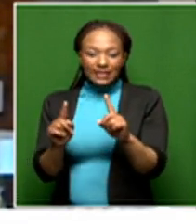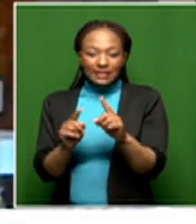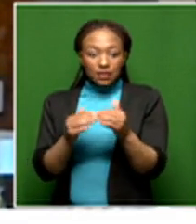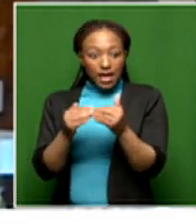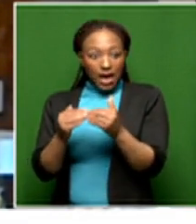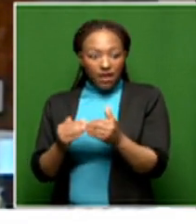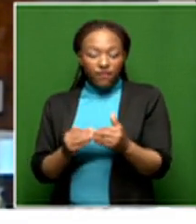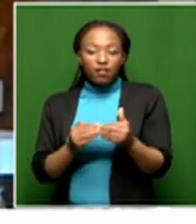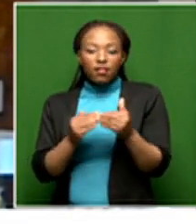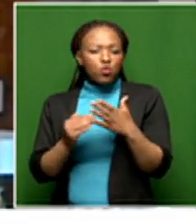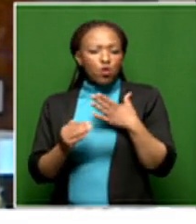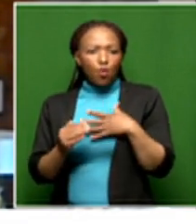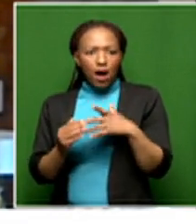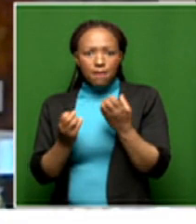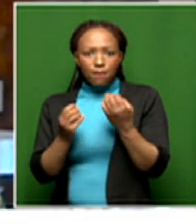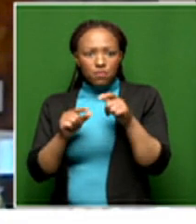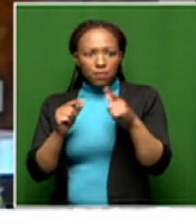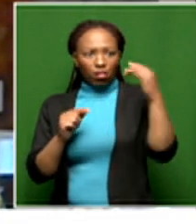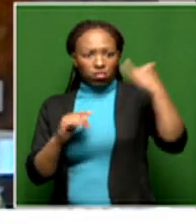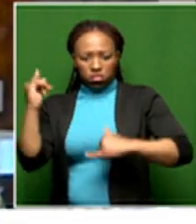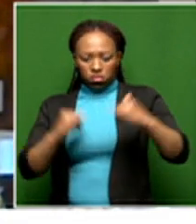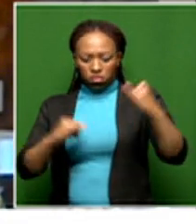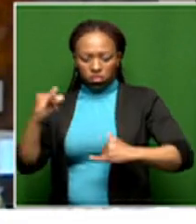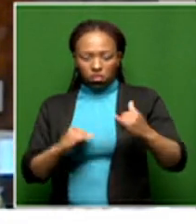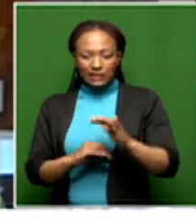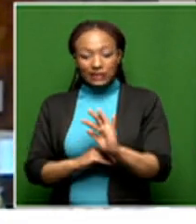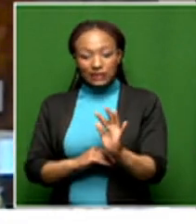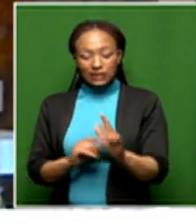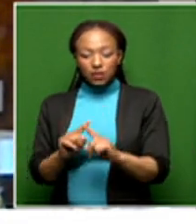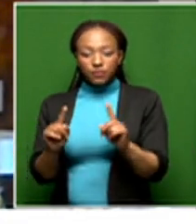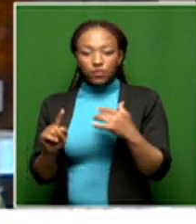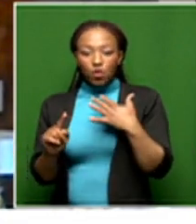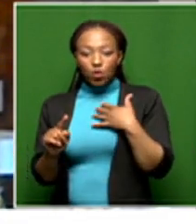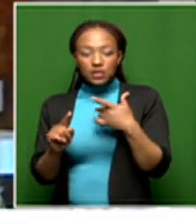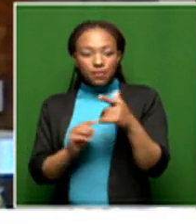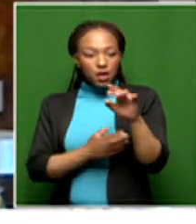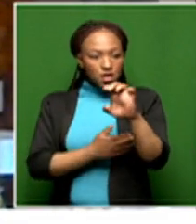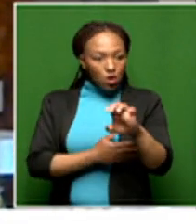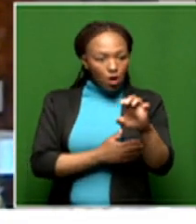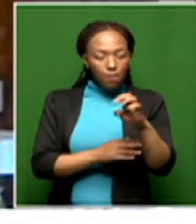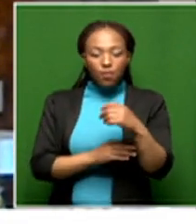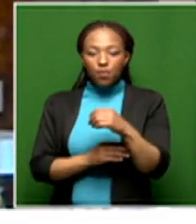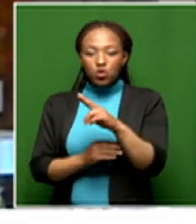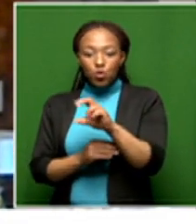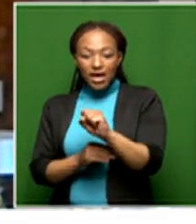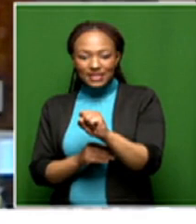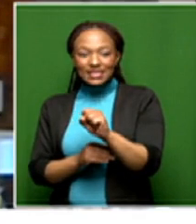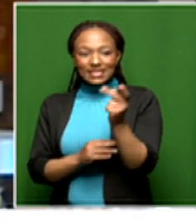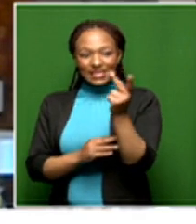sudden flurry of people coming through. Our key source markets, such as Europe and the US, are also